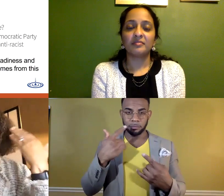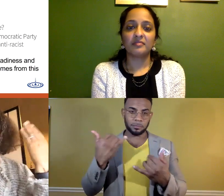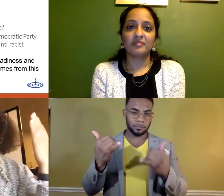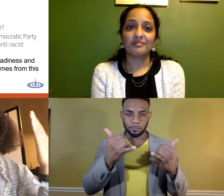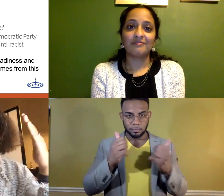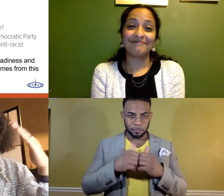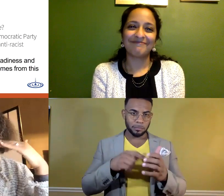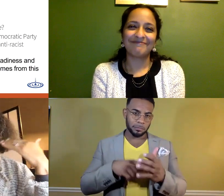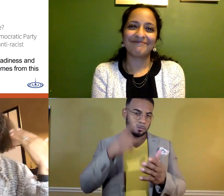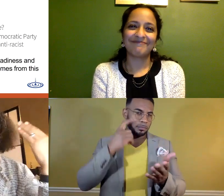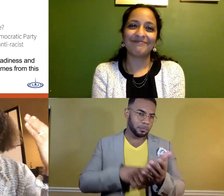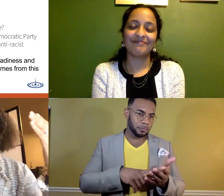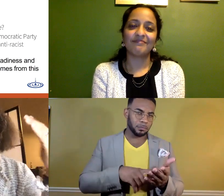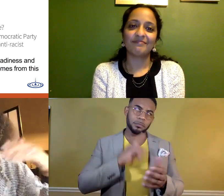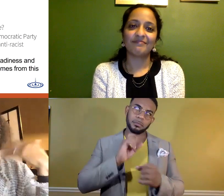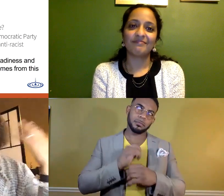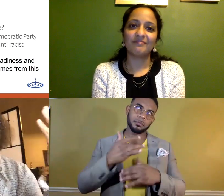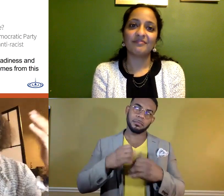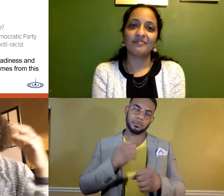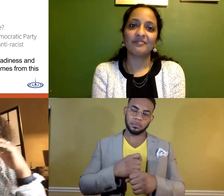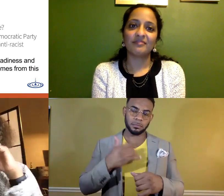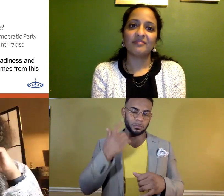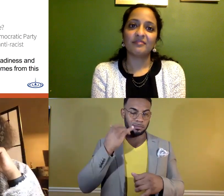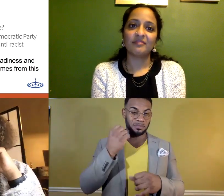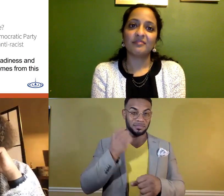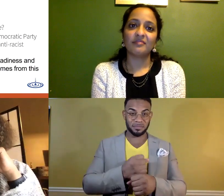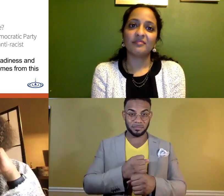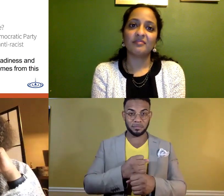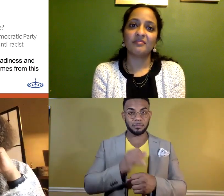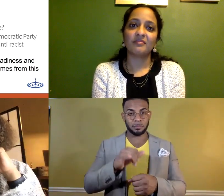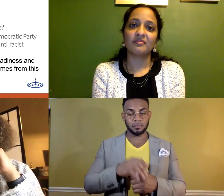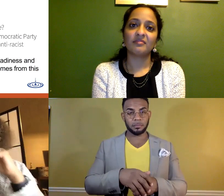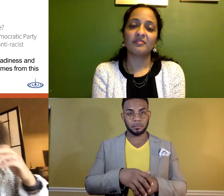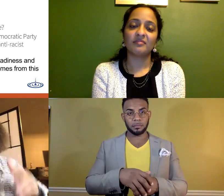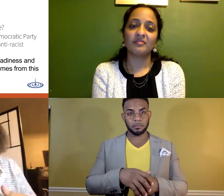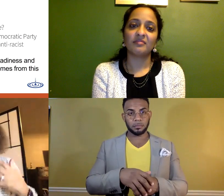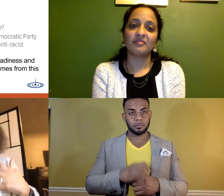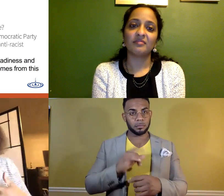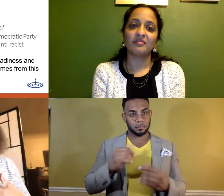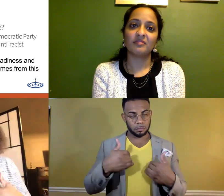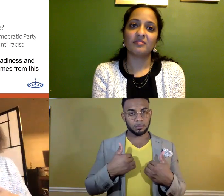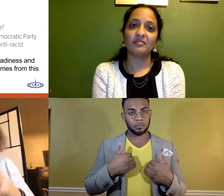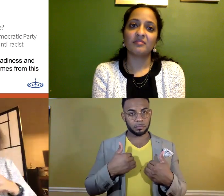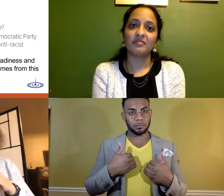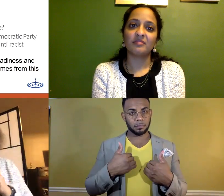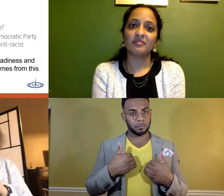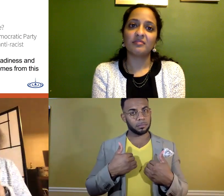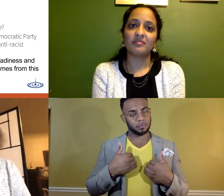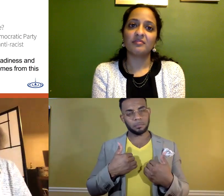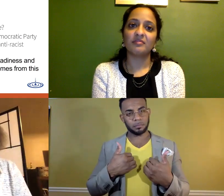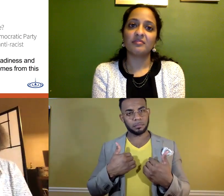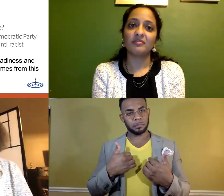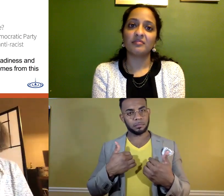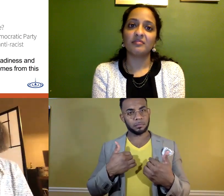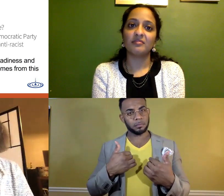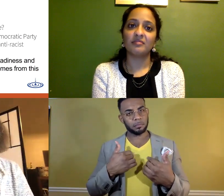around with this and noticing this over the years. I've been doing this for 10 years, that we do have an aversion to saying